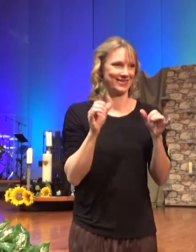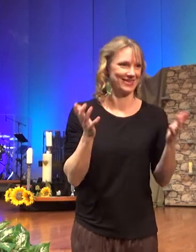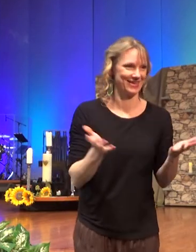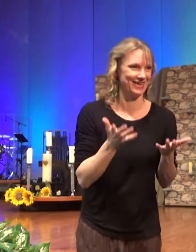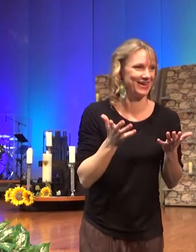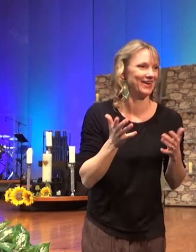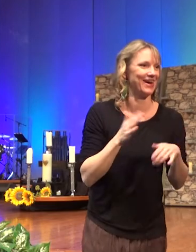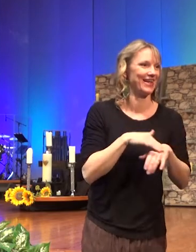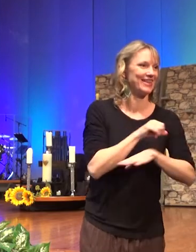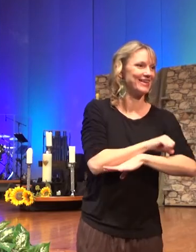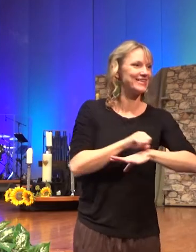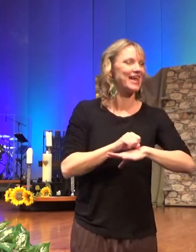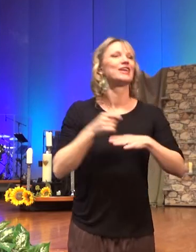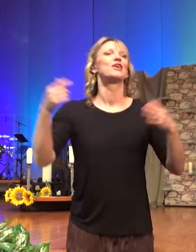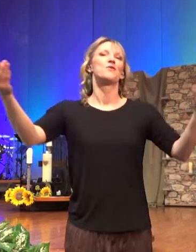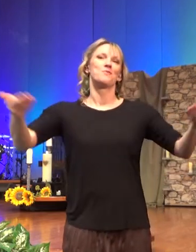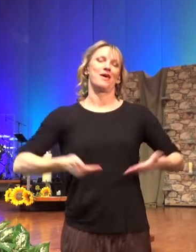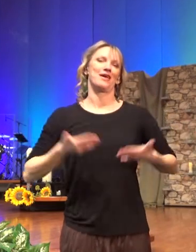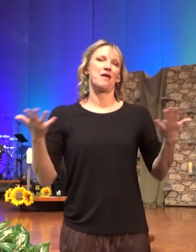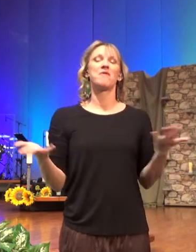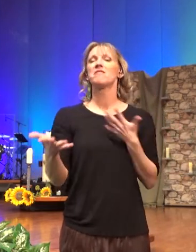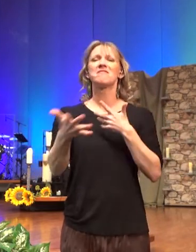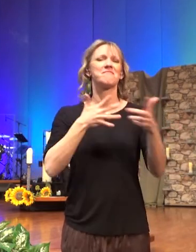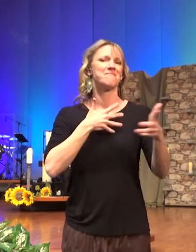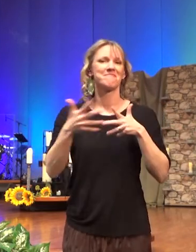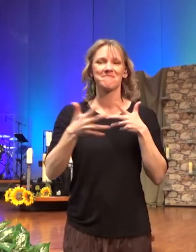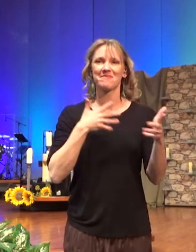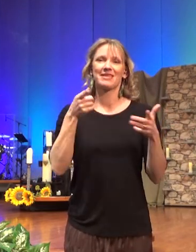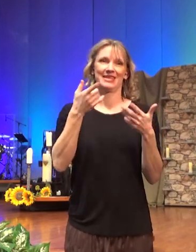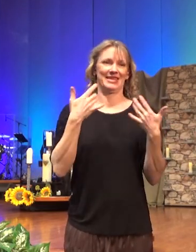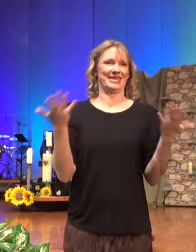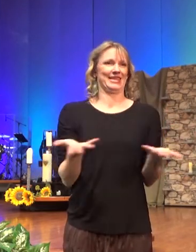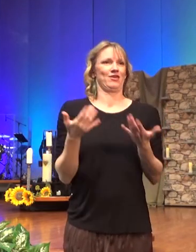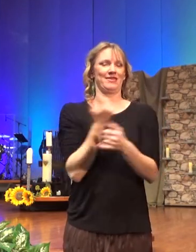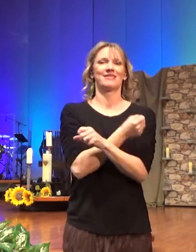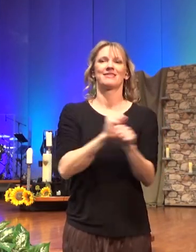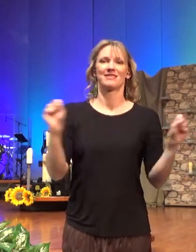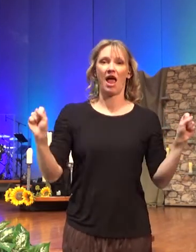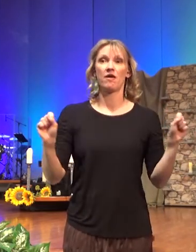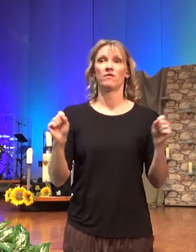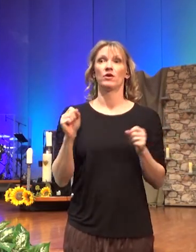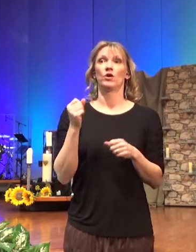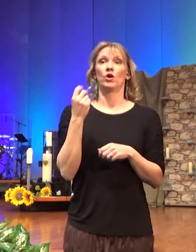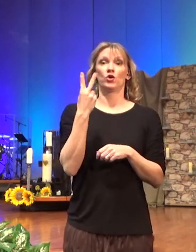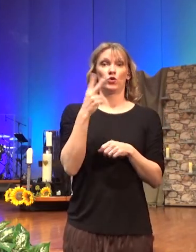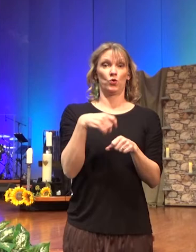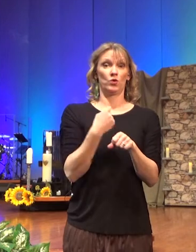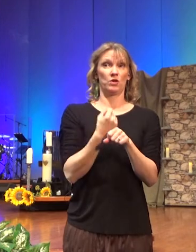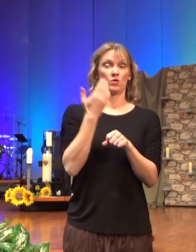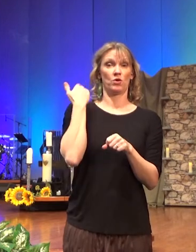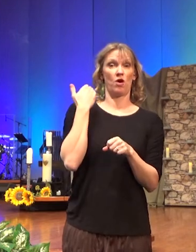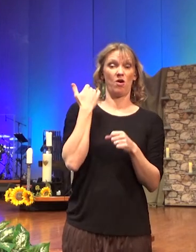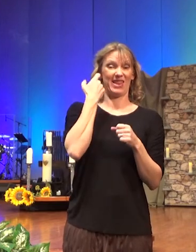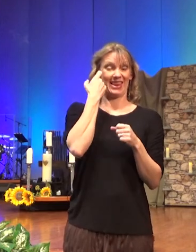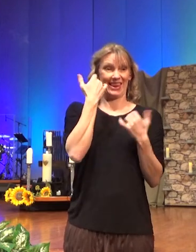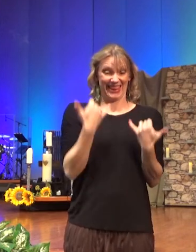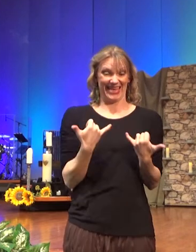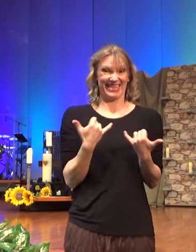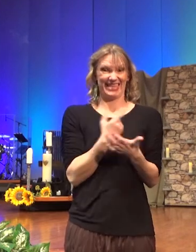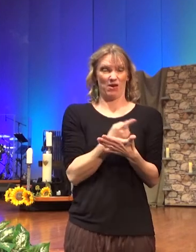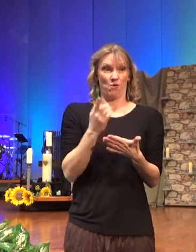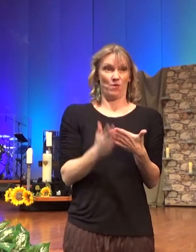welcome you here. No matter what, it is a safe place here. And you know, it was 2 years ago this